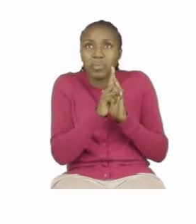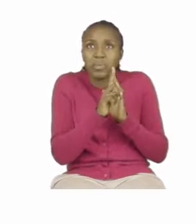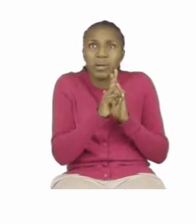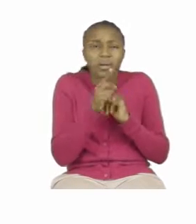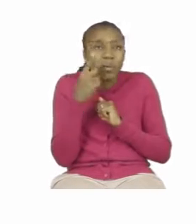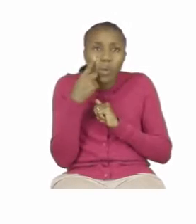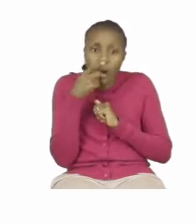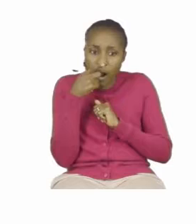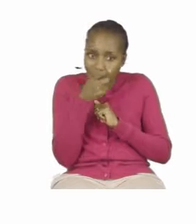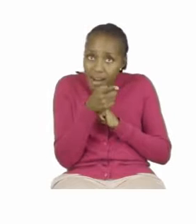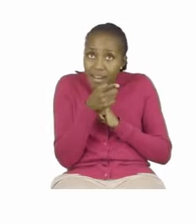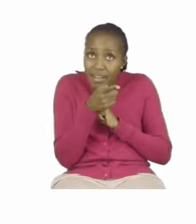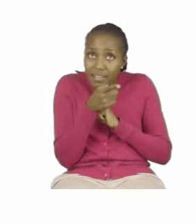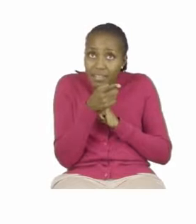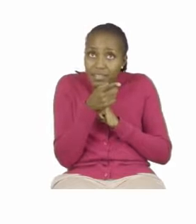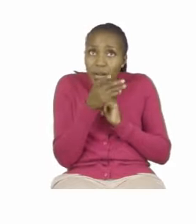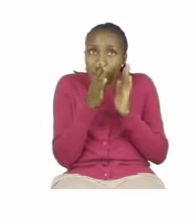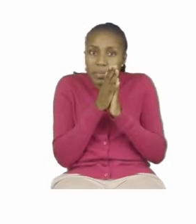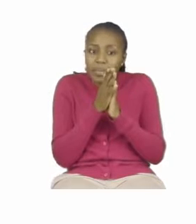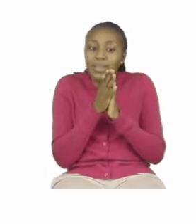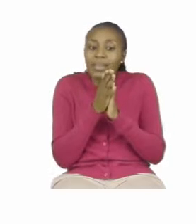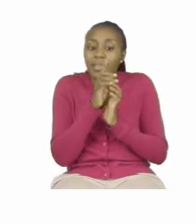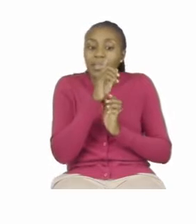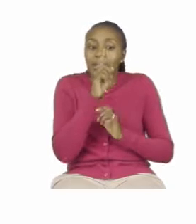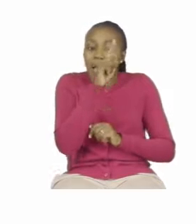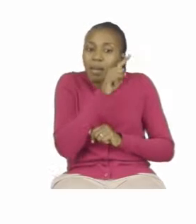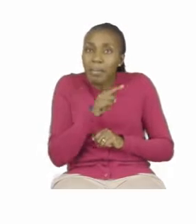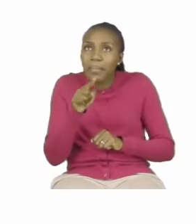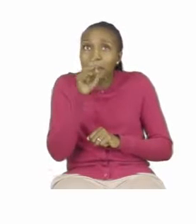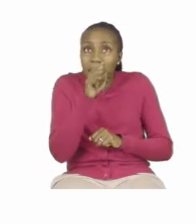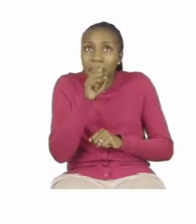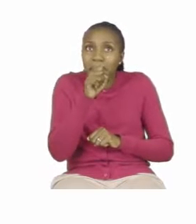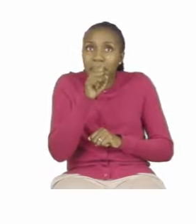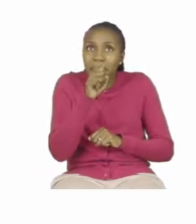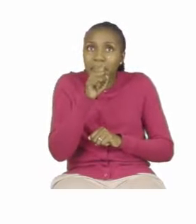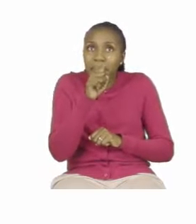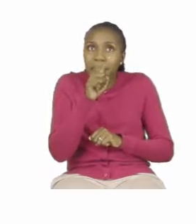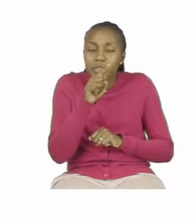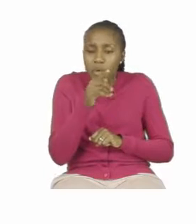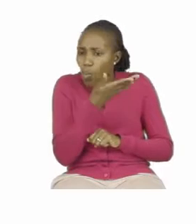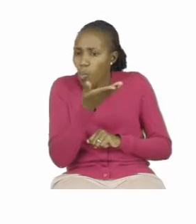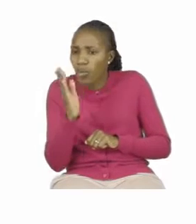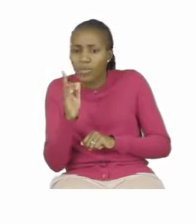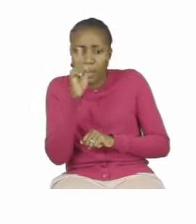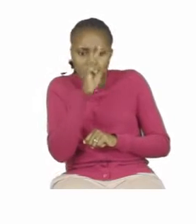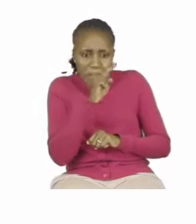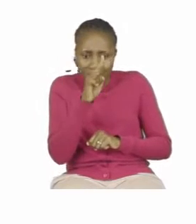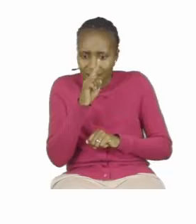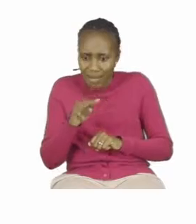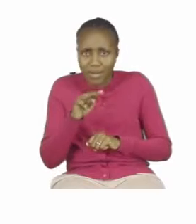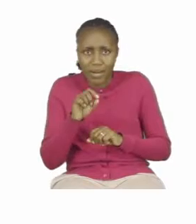$1 Namibian coin, please circle it. And then when you have found all of them, you can count them.